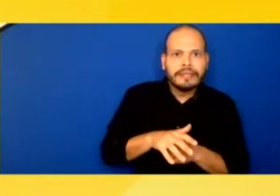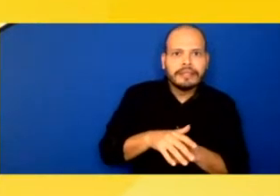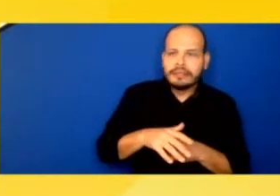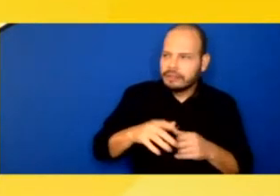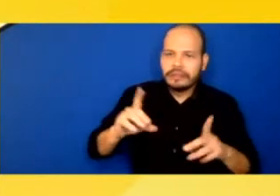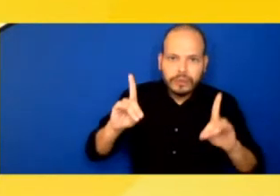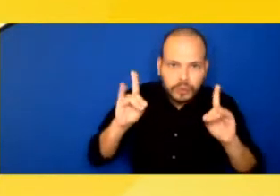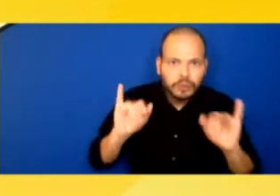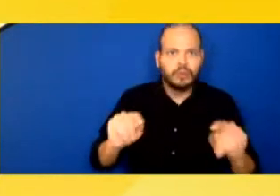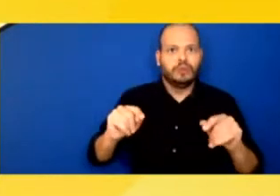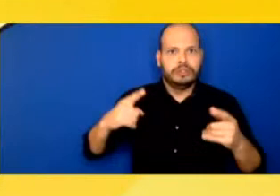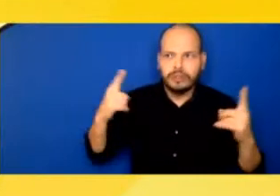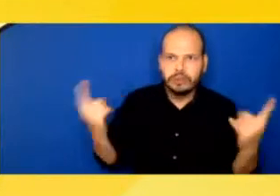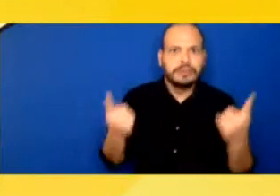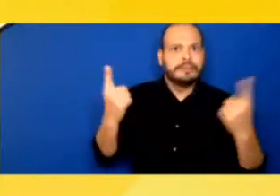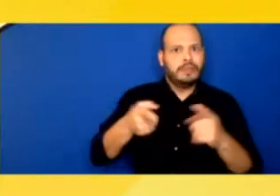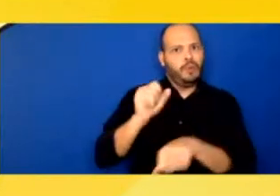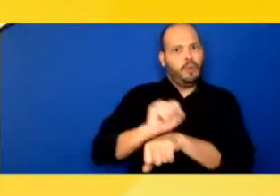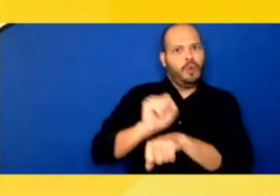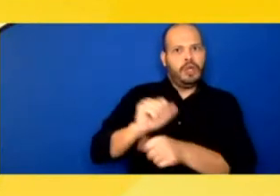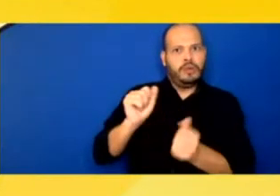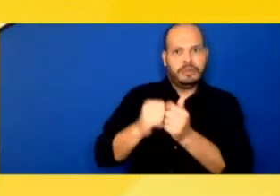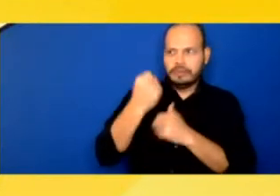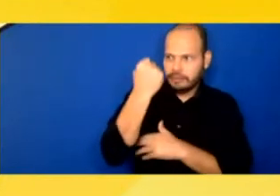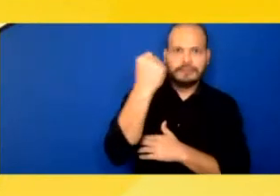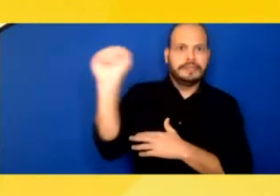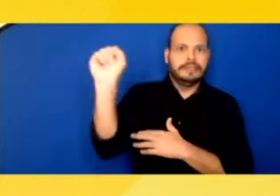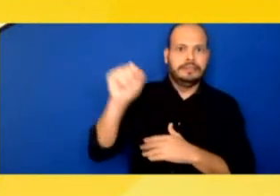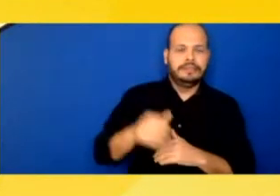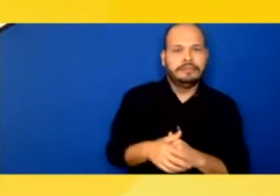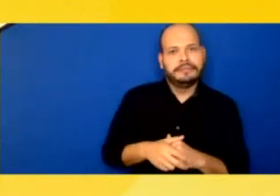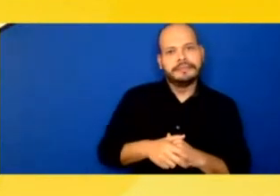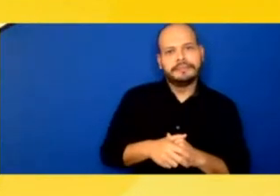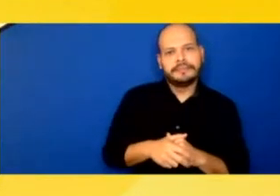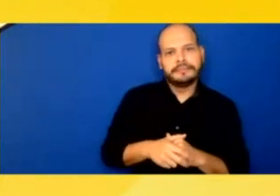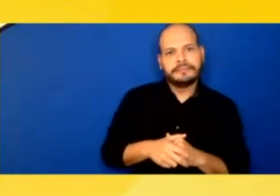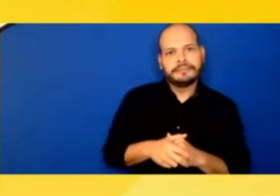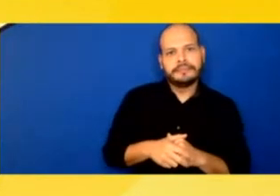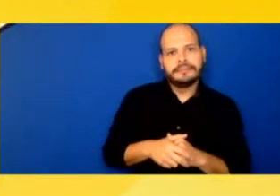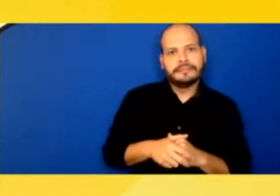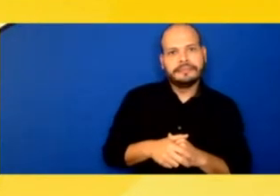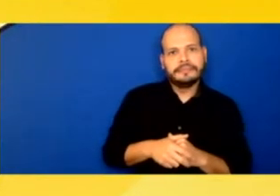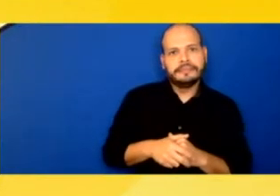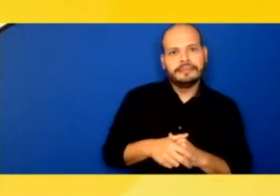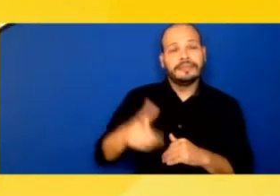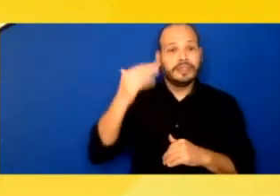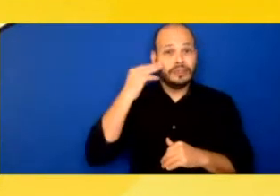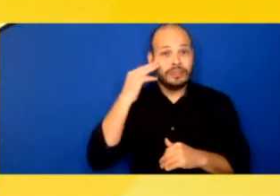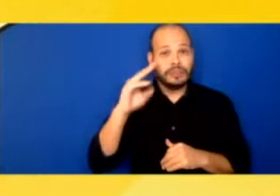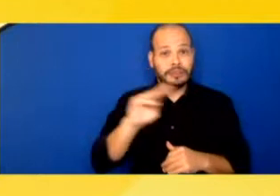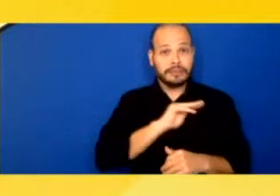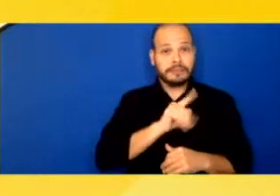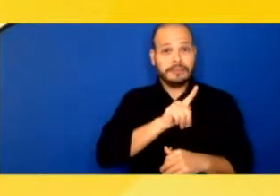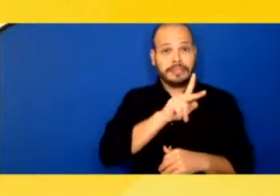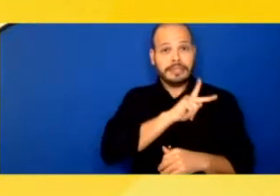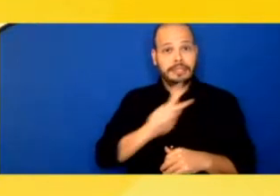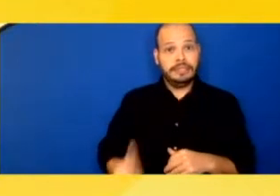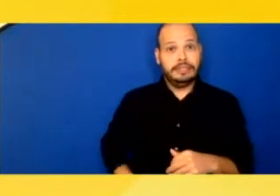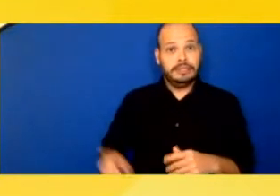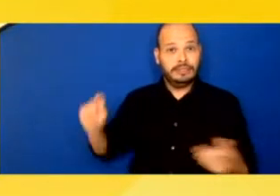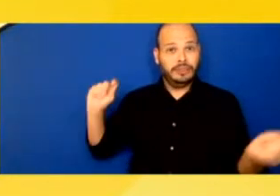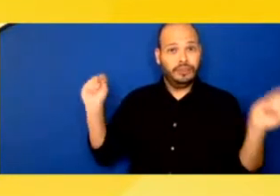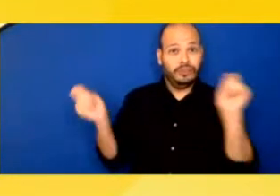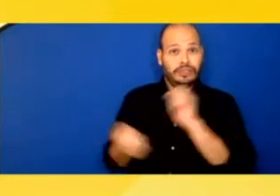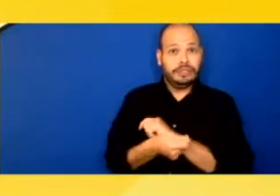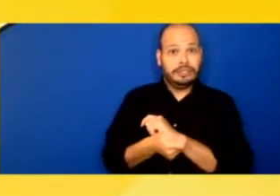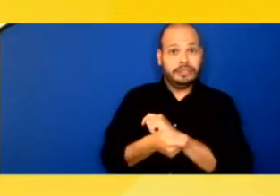on the Jericho Road, you got to change the Jericho Road. Somebody got to work to change the Jericho Road. And we need